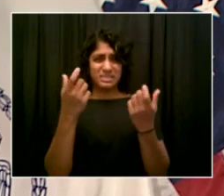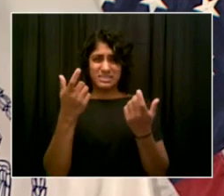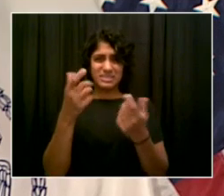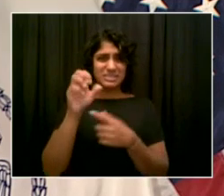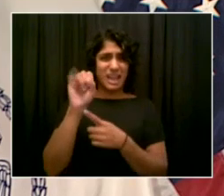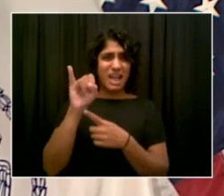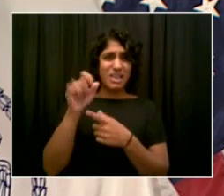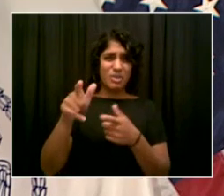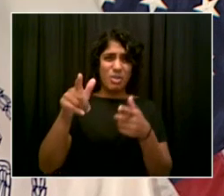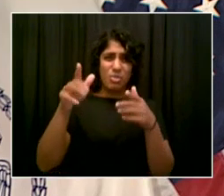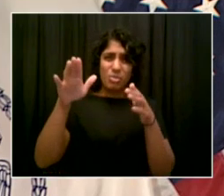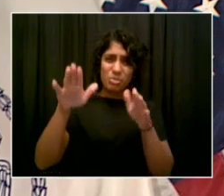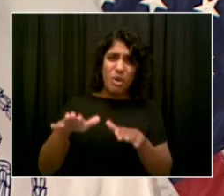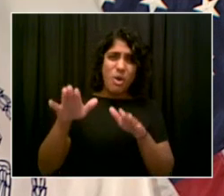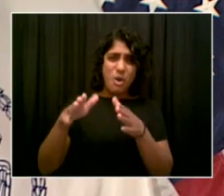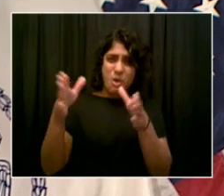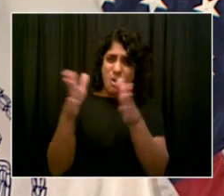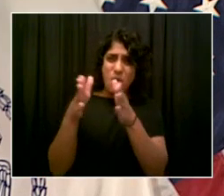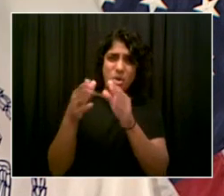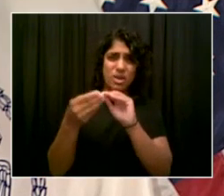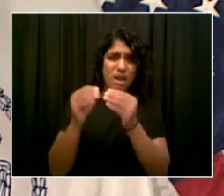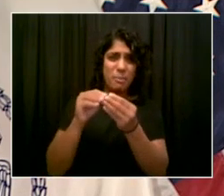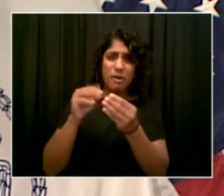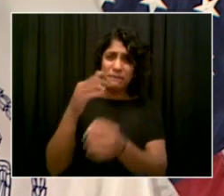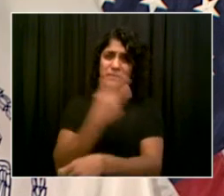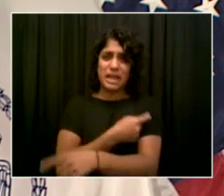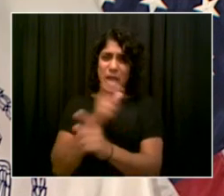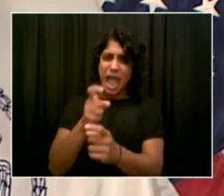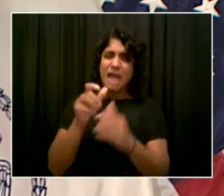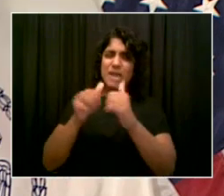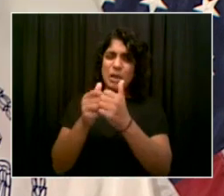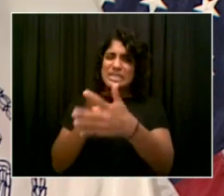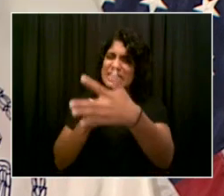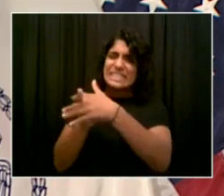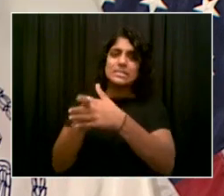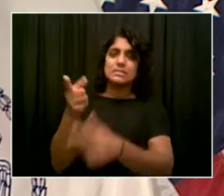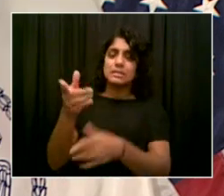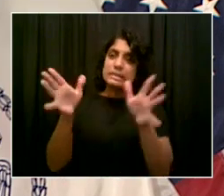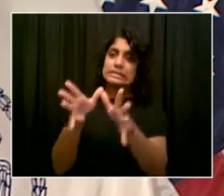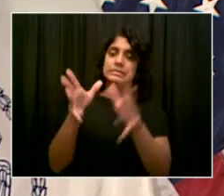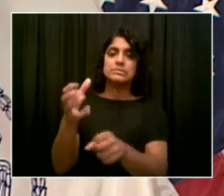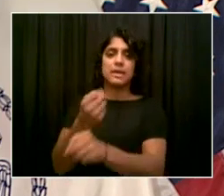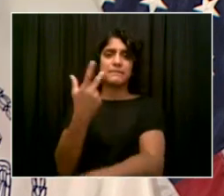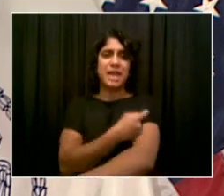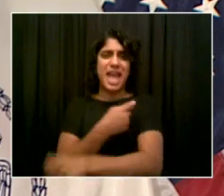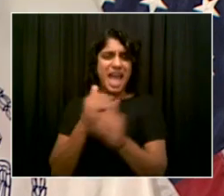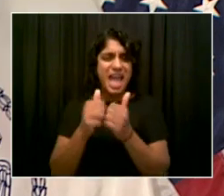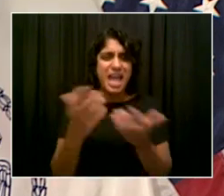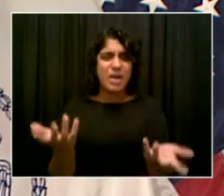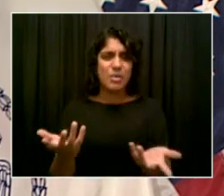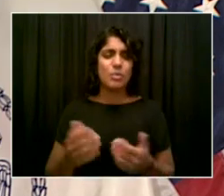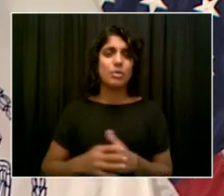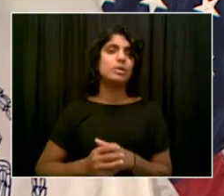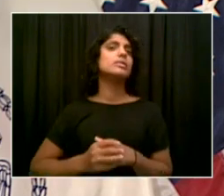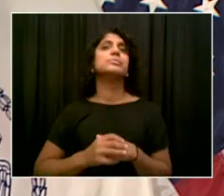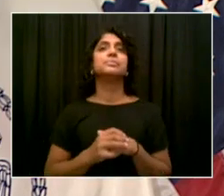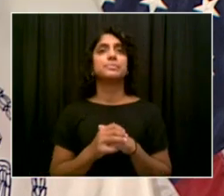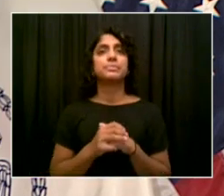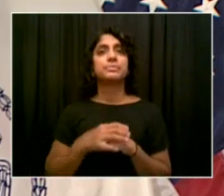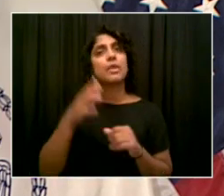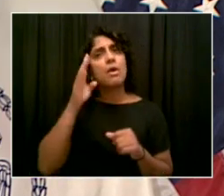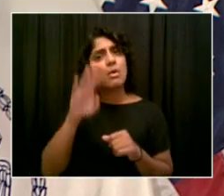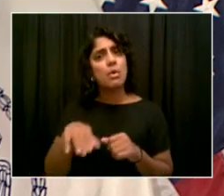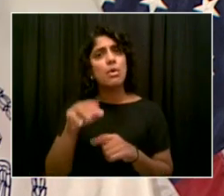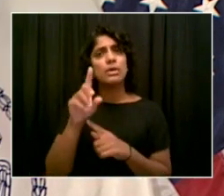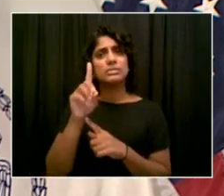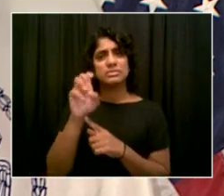the numbers of people who are getting vaccinated in light of the Delta variant coming this